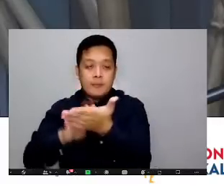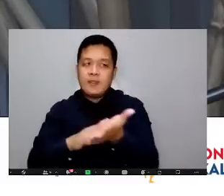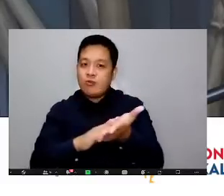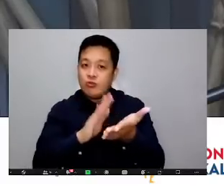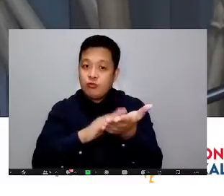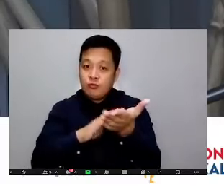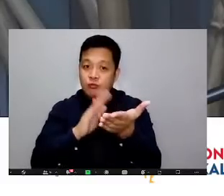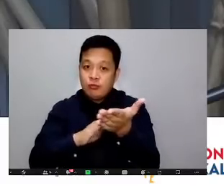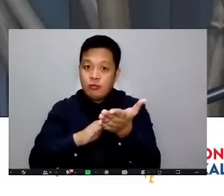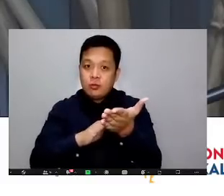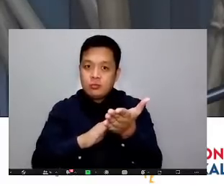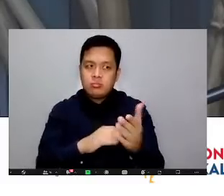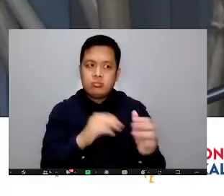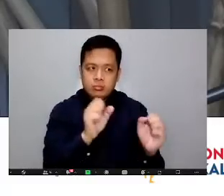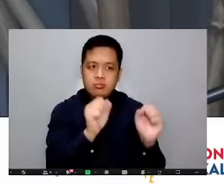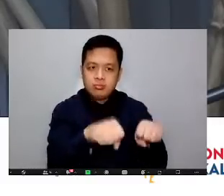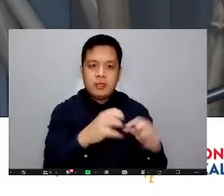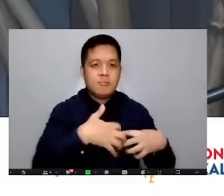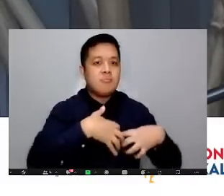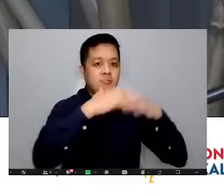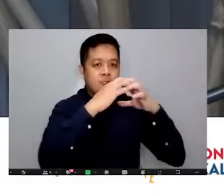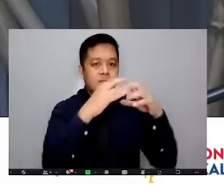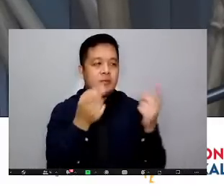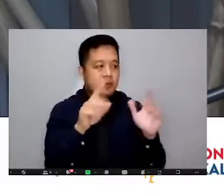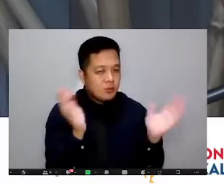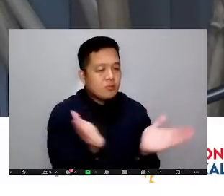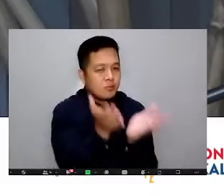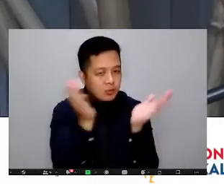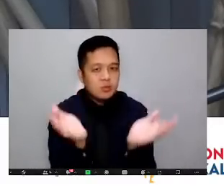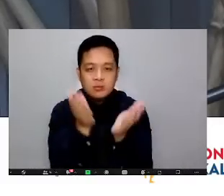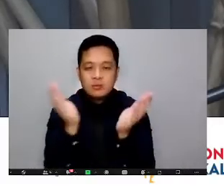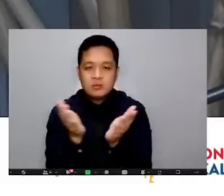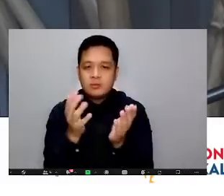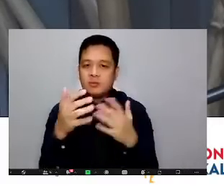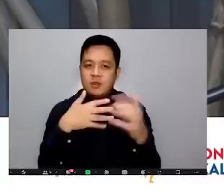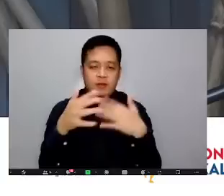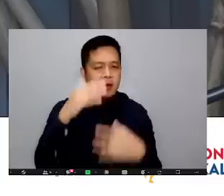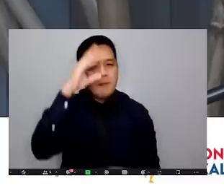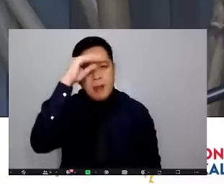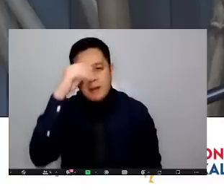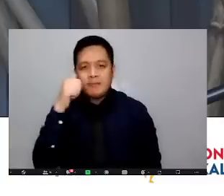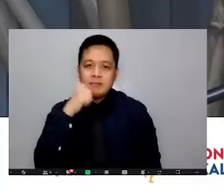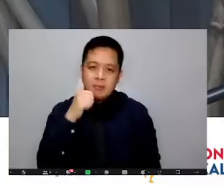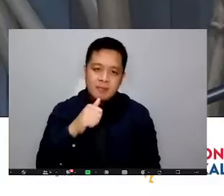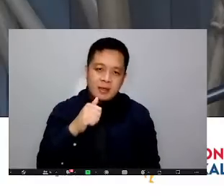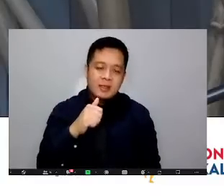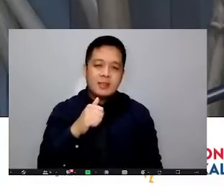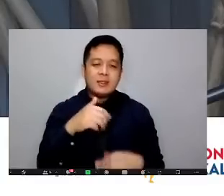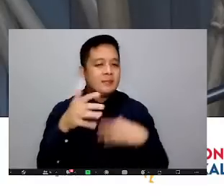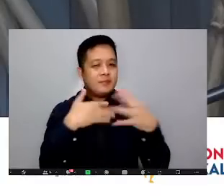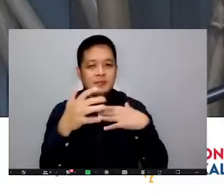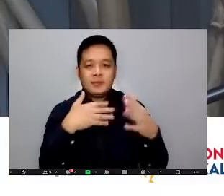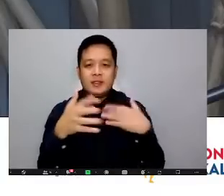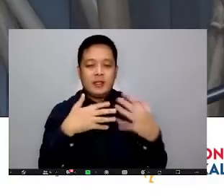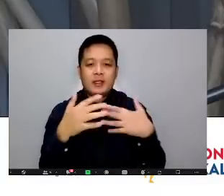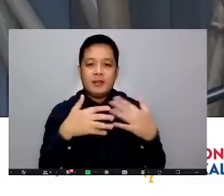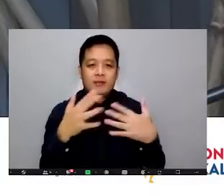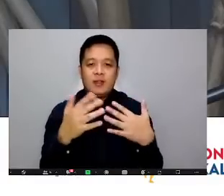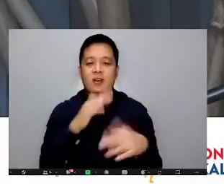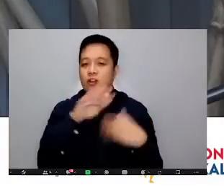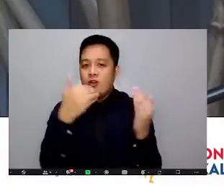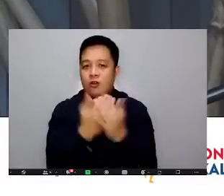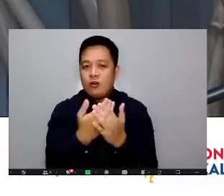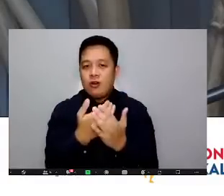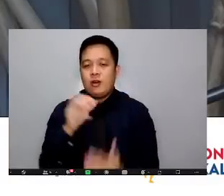STEM enthusiasts regardless of their gender. There is a domino effect as well.